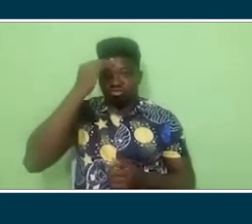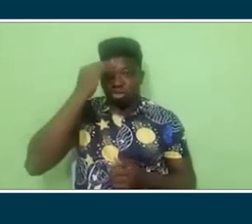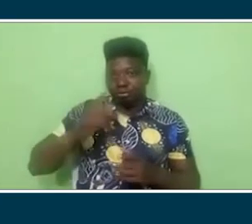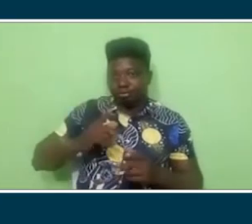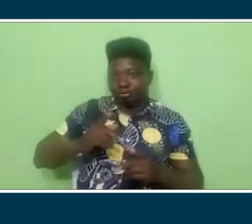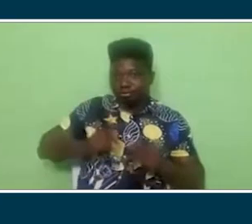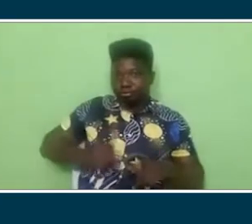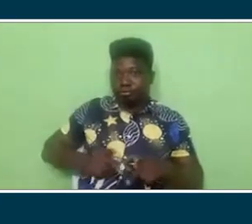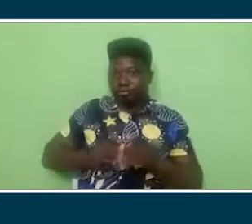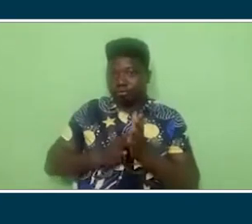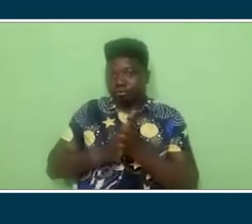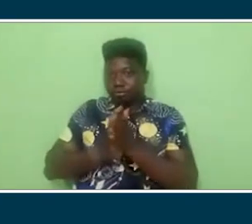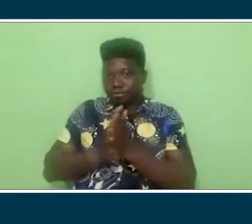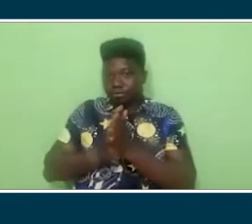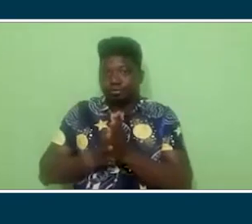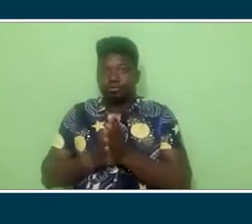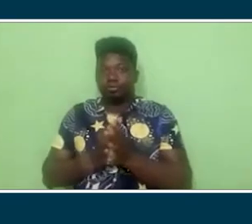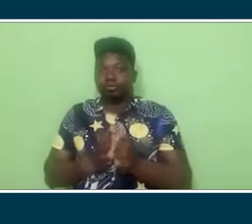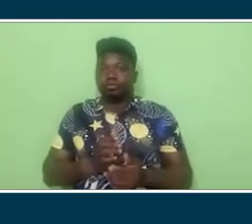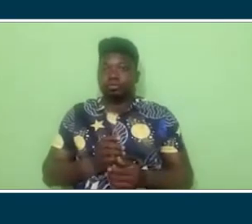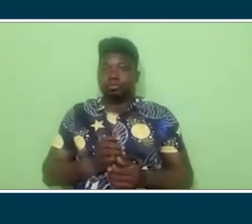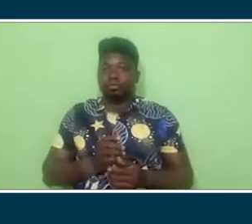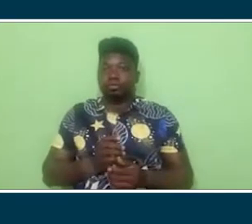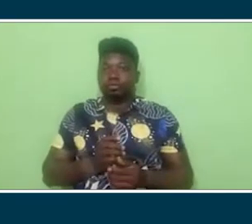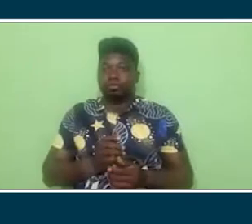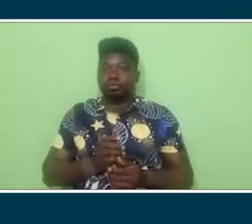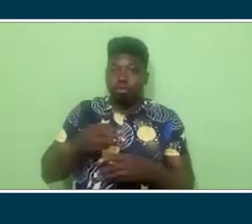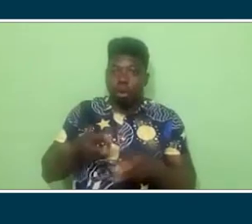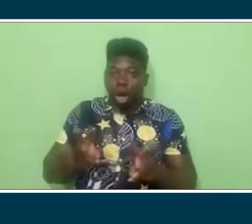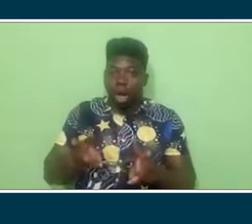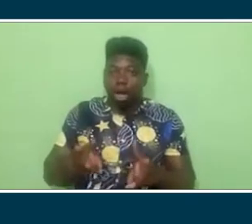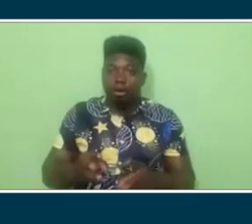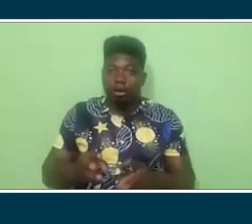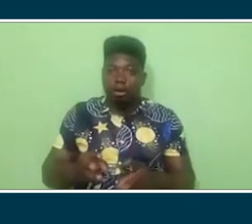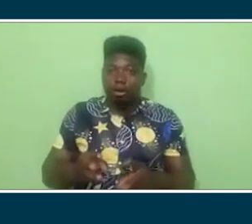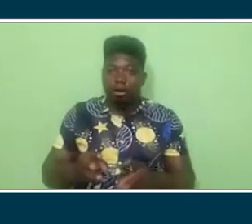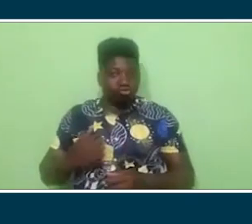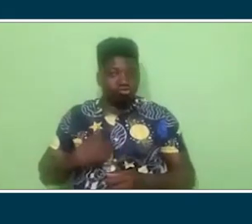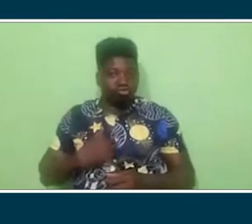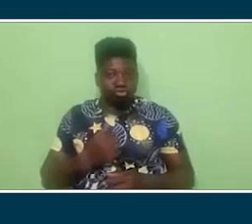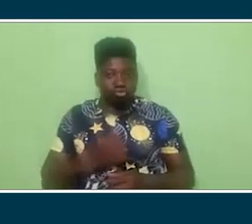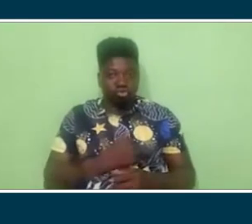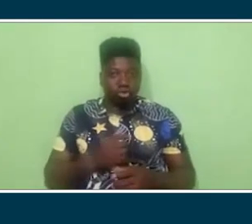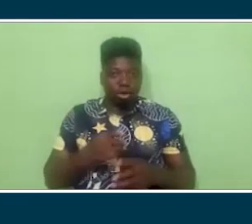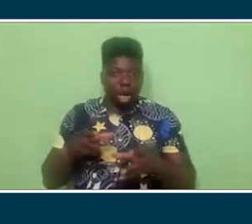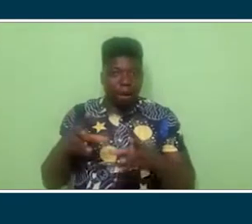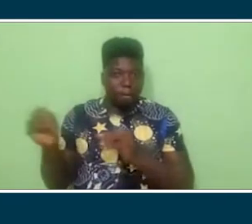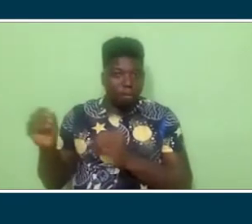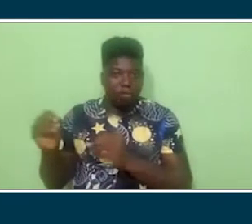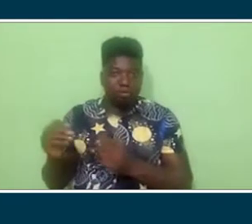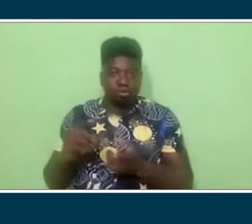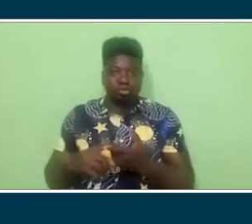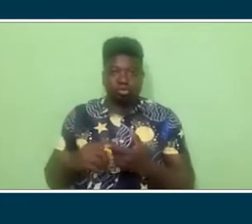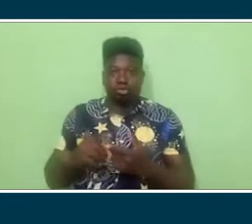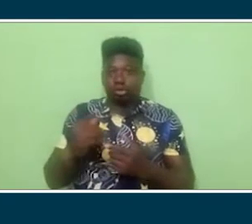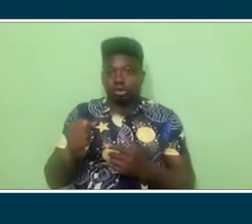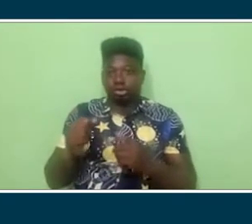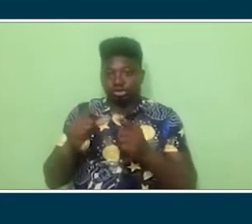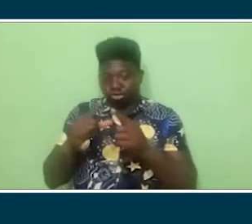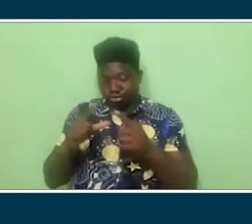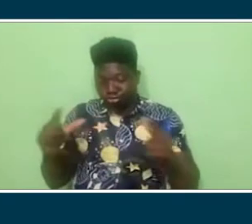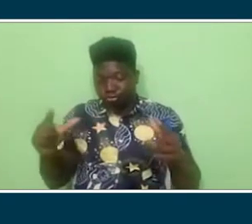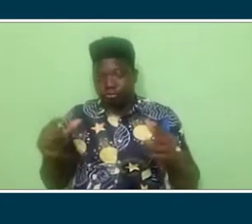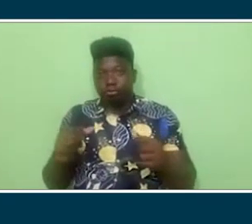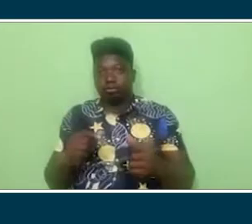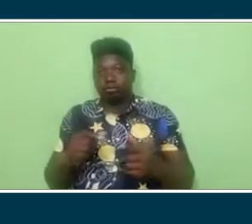And we move through, again, a kind of a set of breaths. We move into degrees of confusion about that, where we start